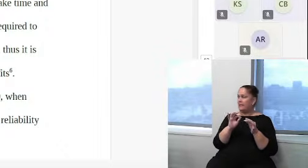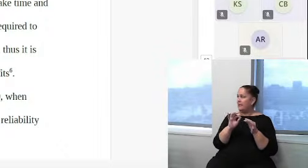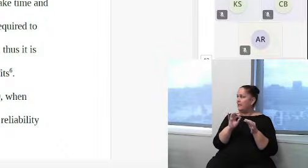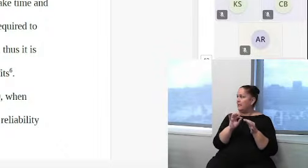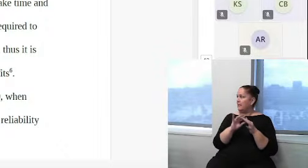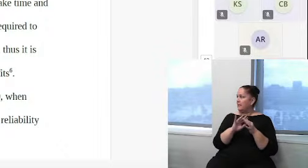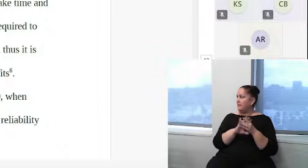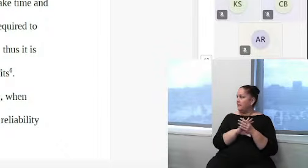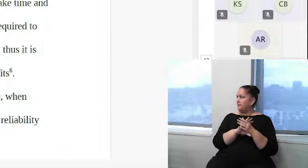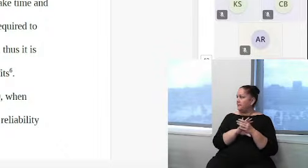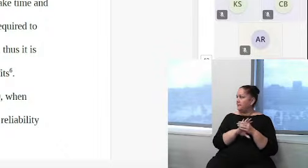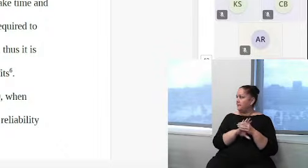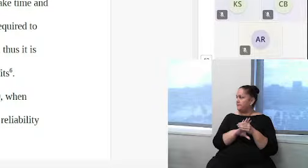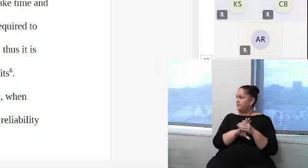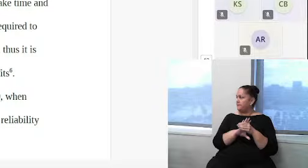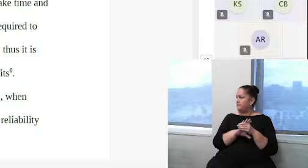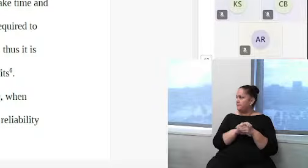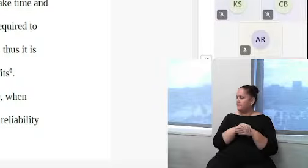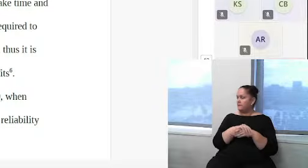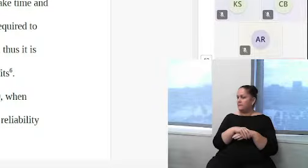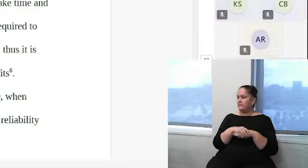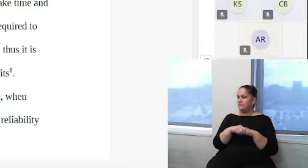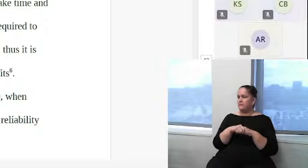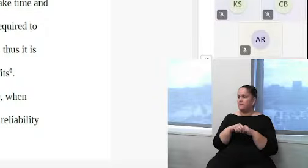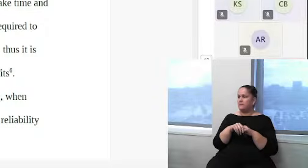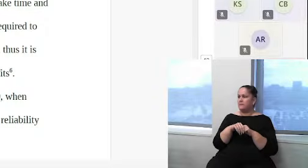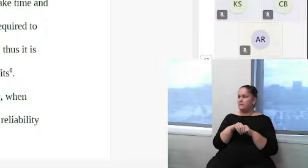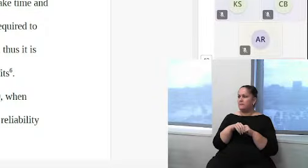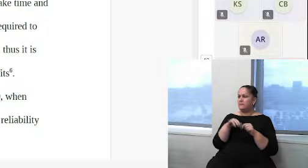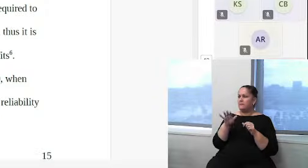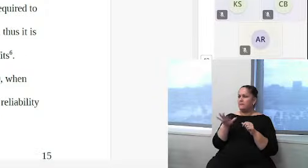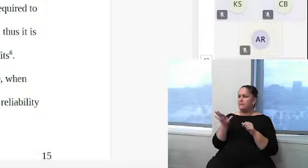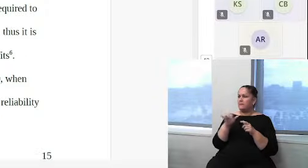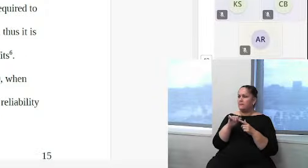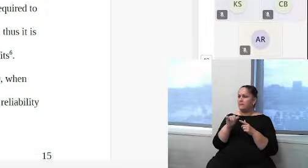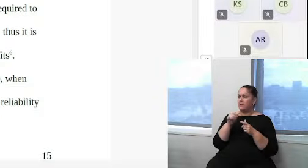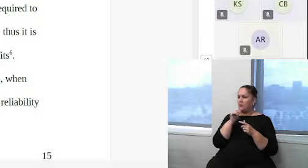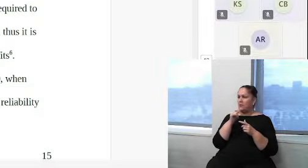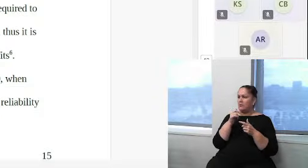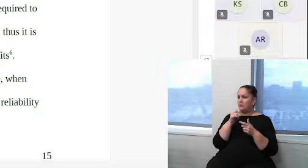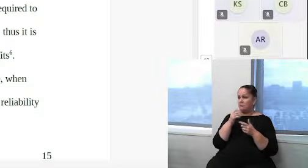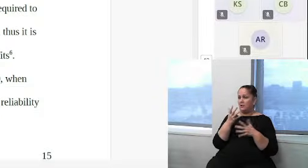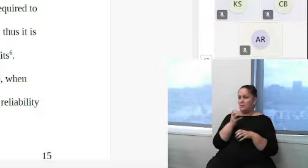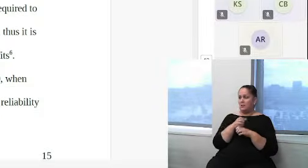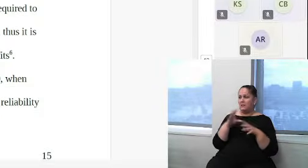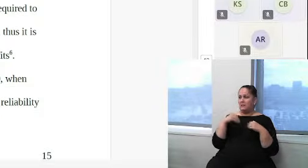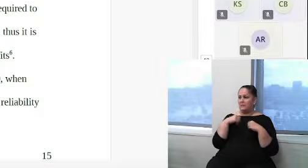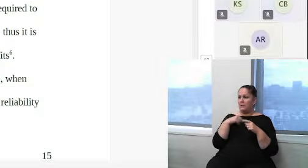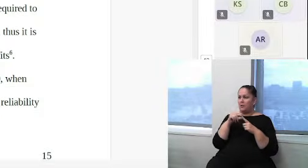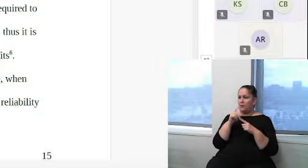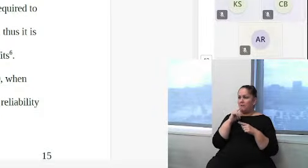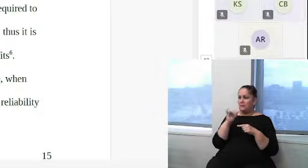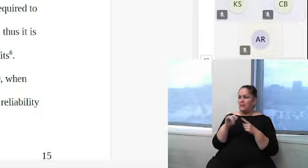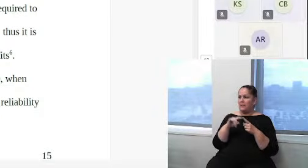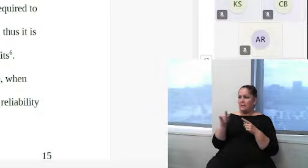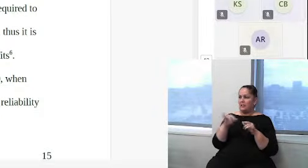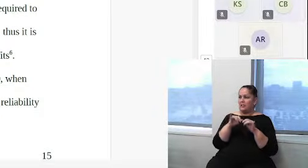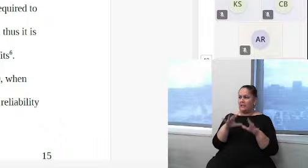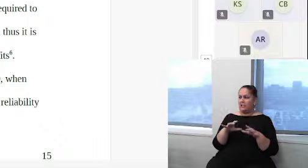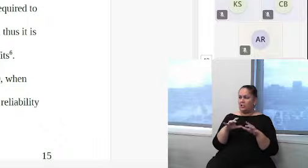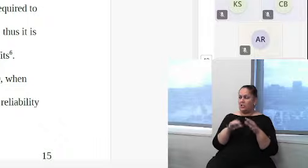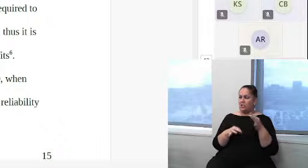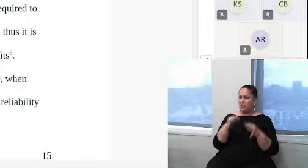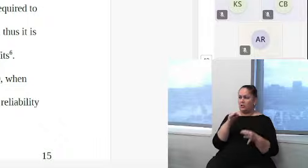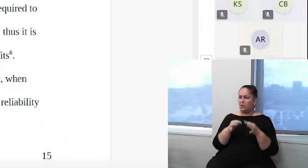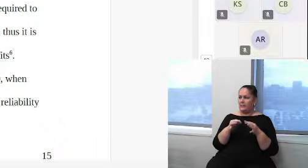states the they here refers to Luma, but please feel free to read around there and confirm that if you don't want to take my word for it. They know that